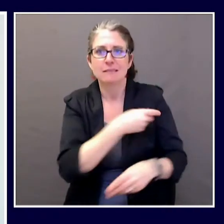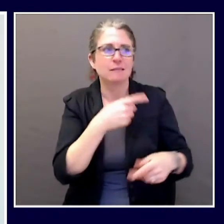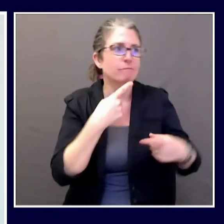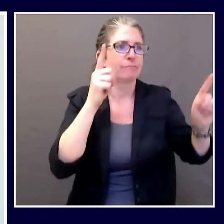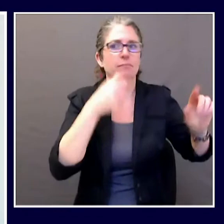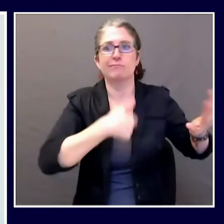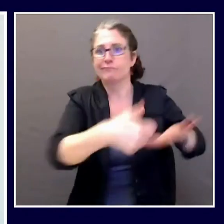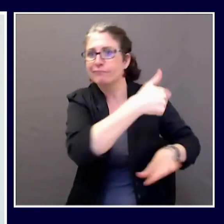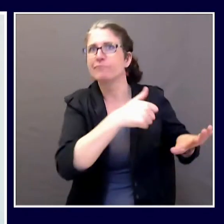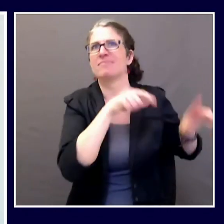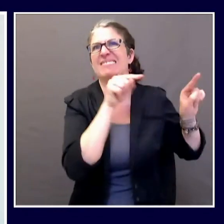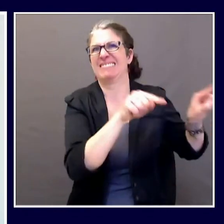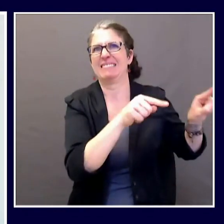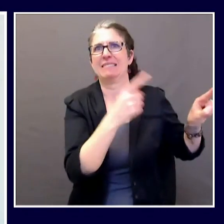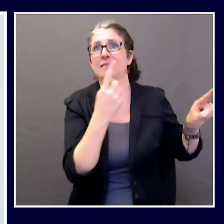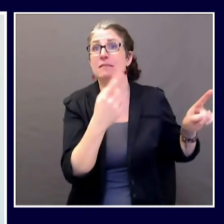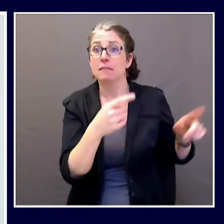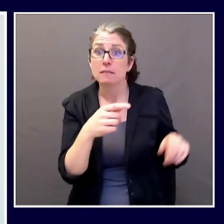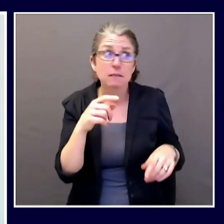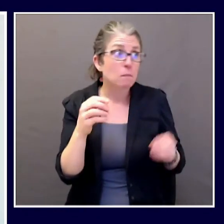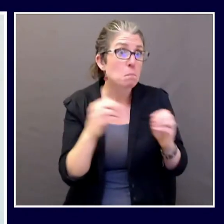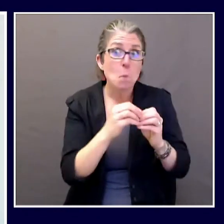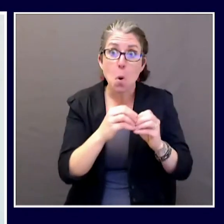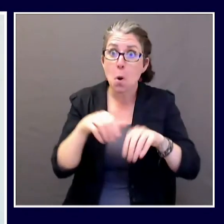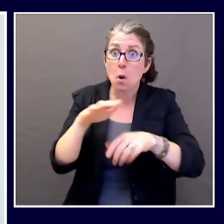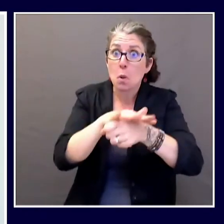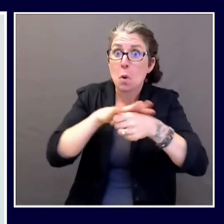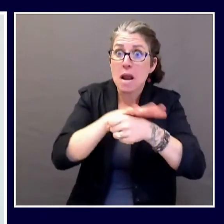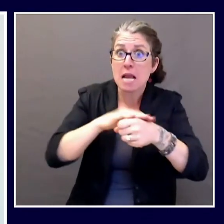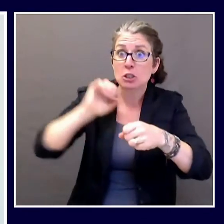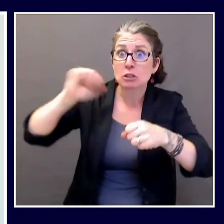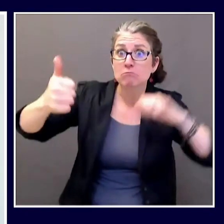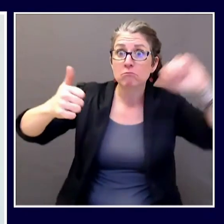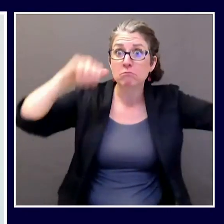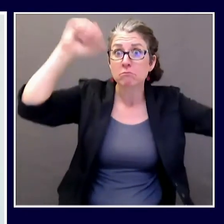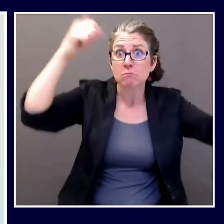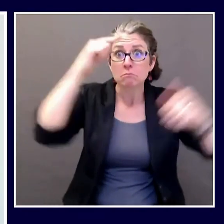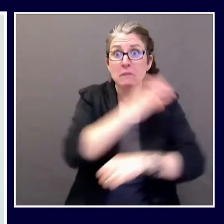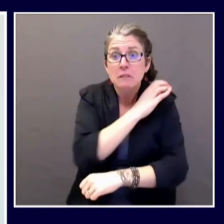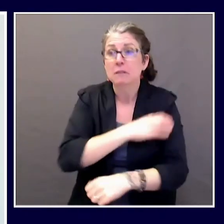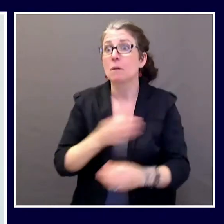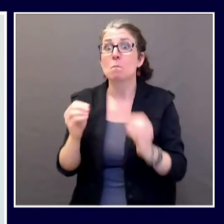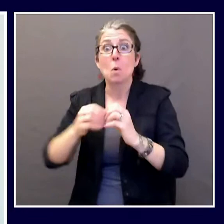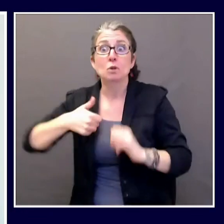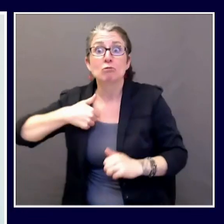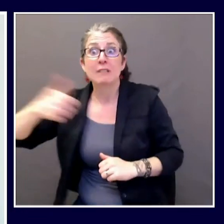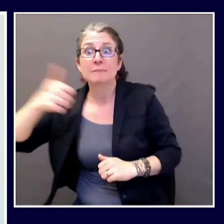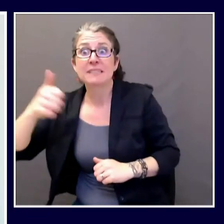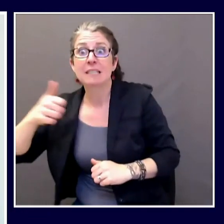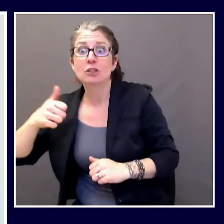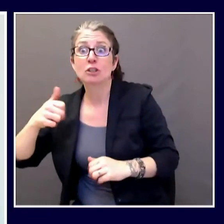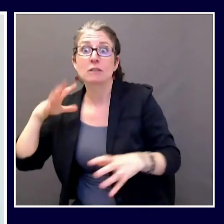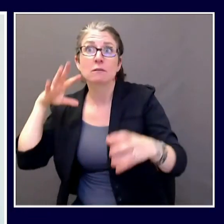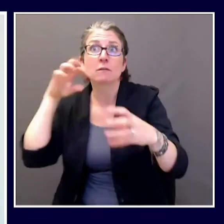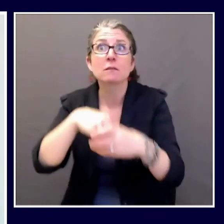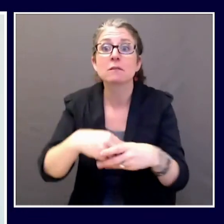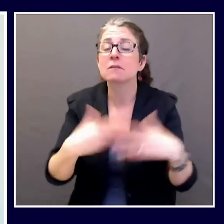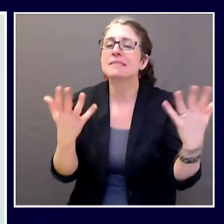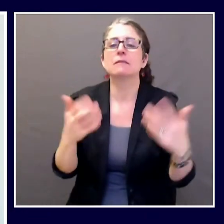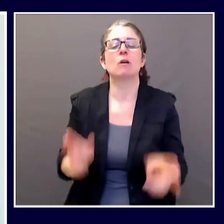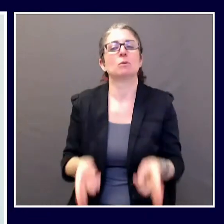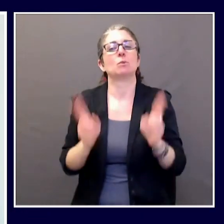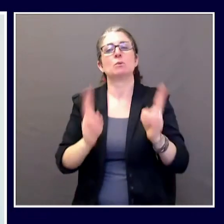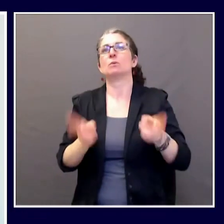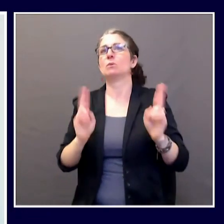that is a challenge for Maine and the nation, which is getting everybody who wants to be vaccinated a vaccine as soon as possible. Does the state have